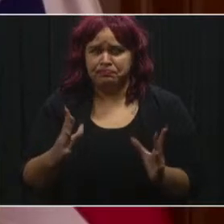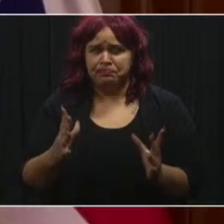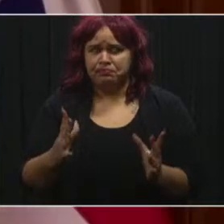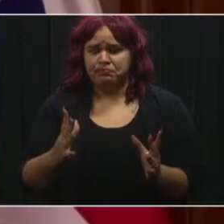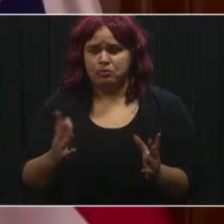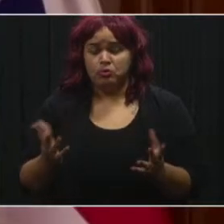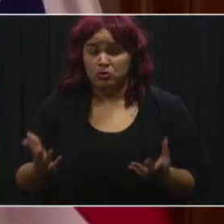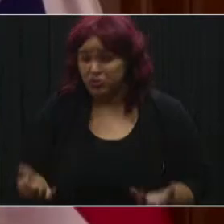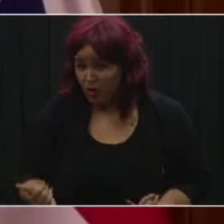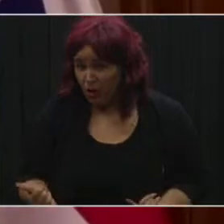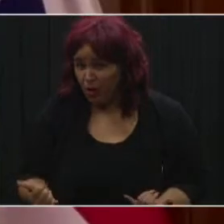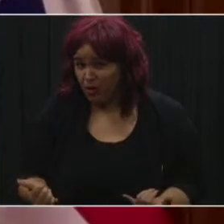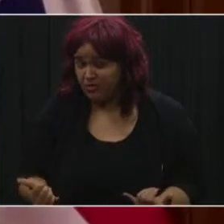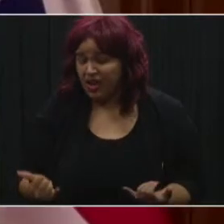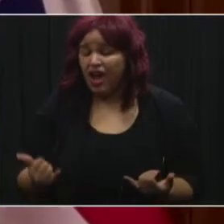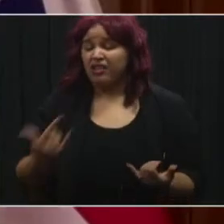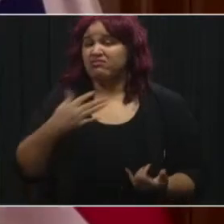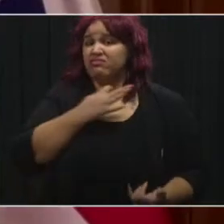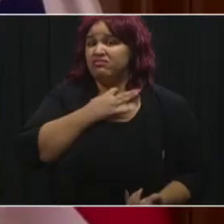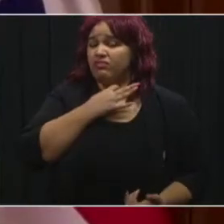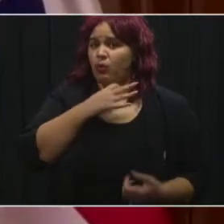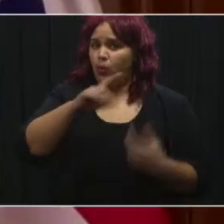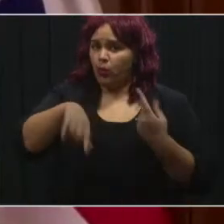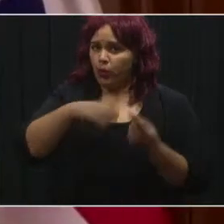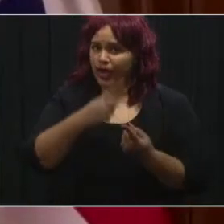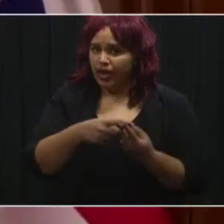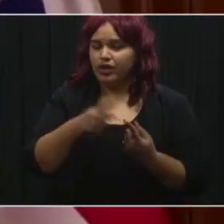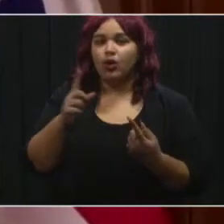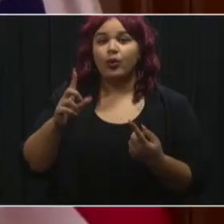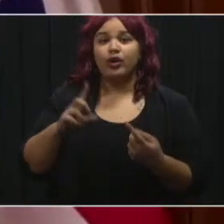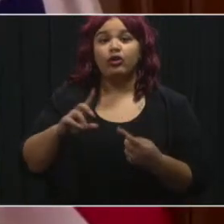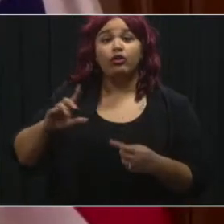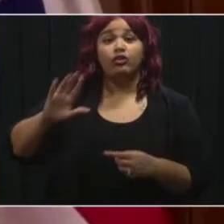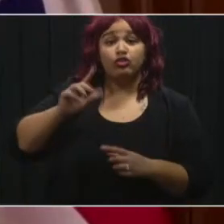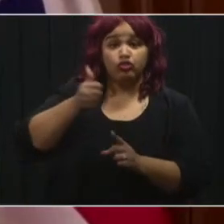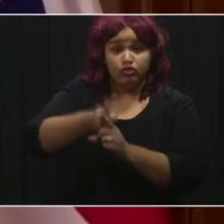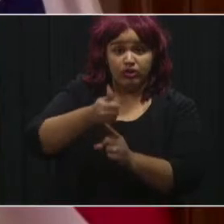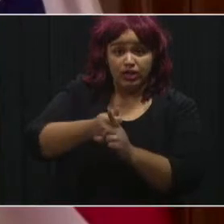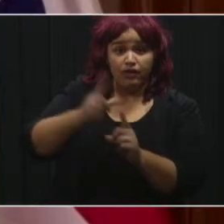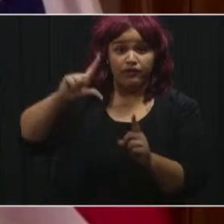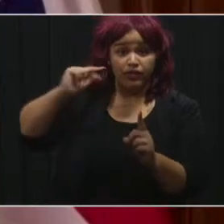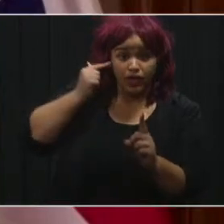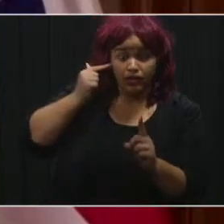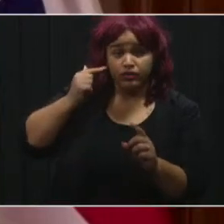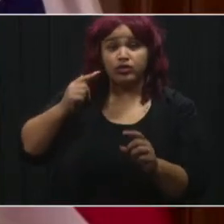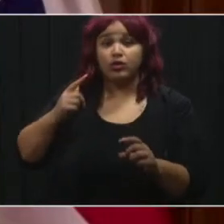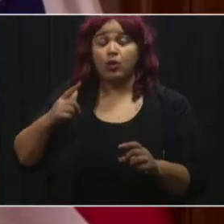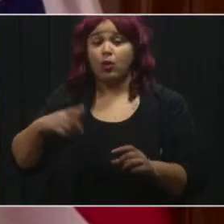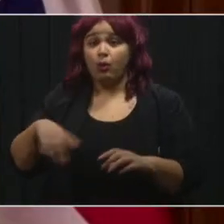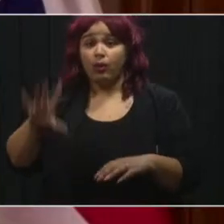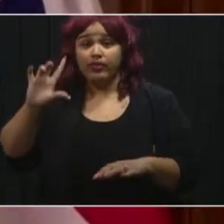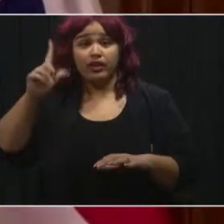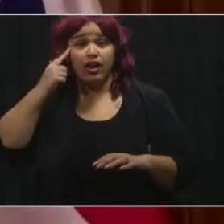office or the state do something other than asking people to do the right thing? They just don't seem to be listening. Yeah.